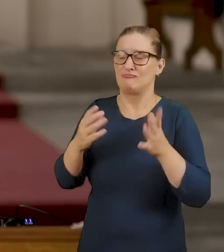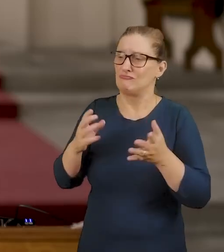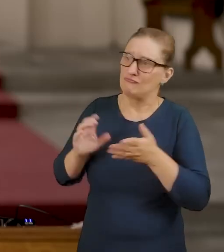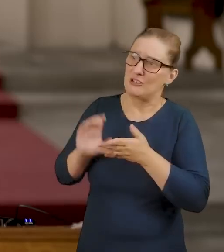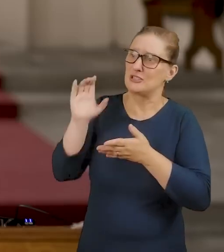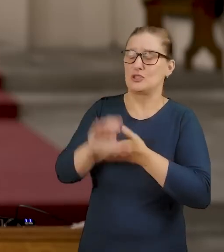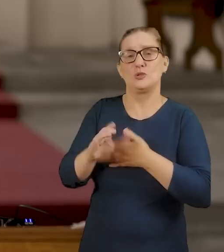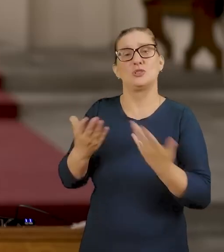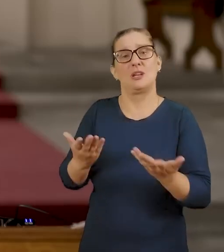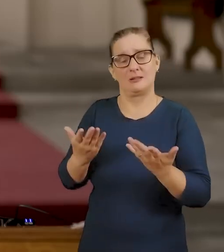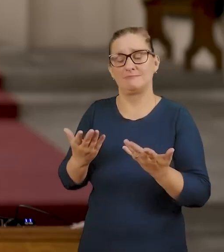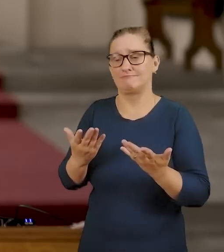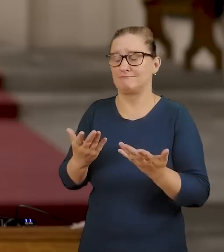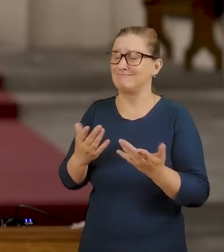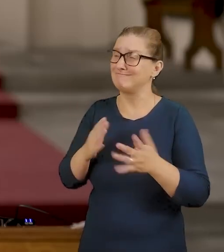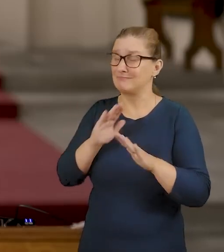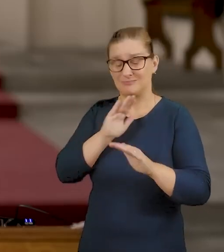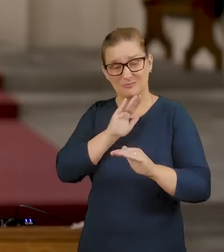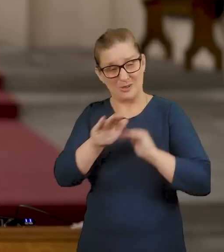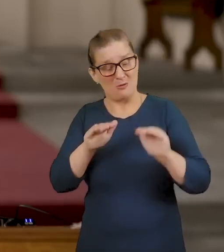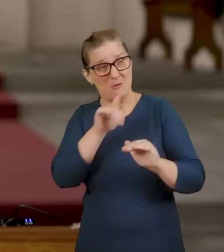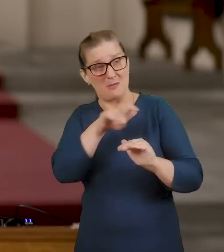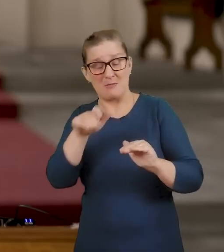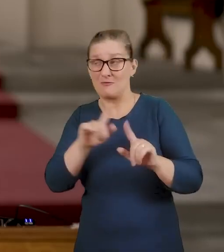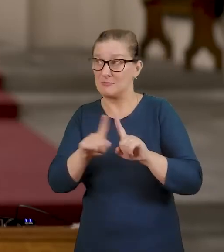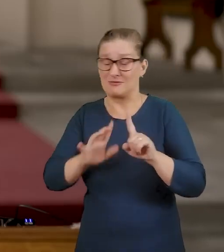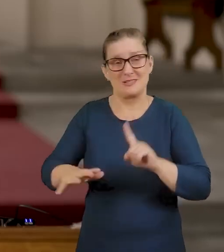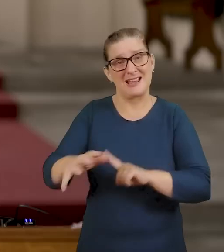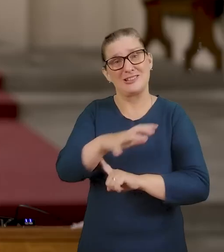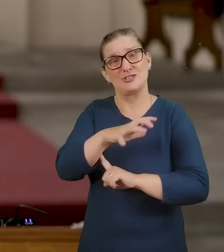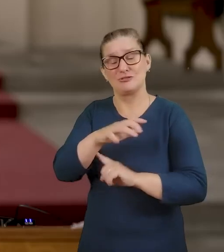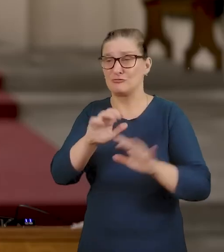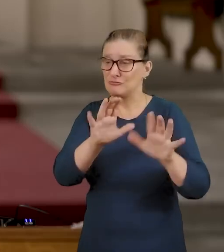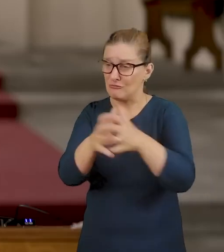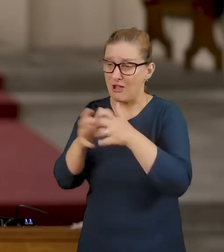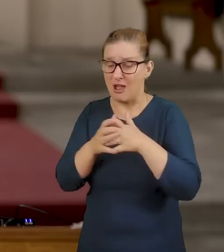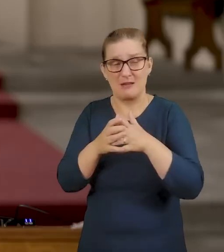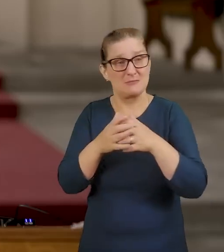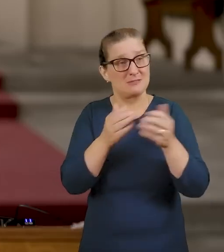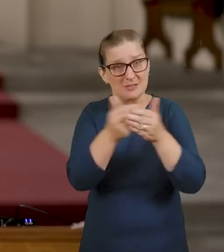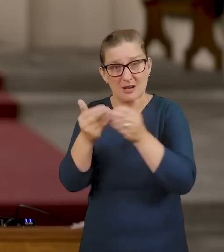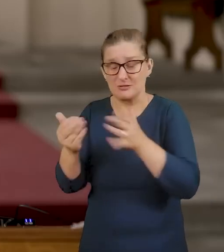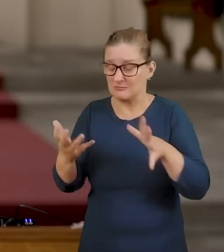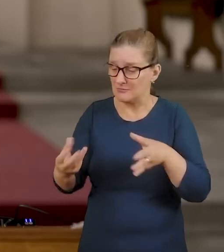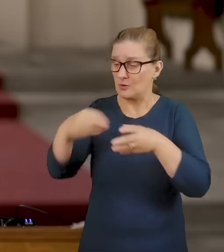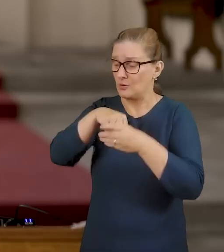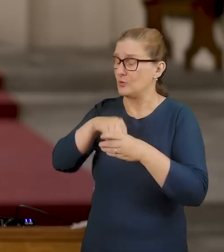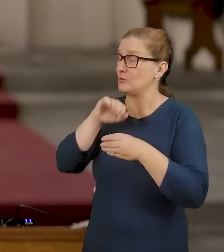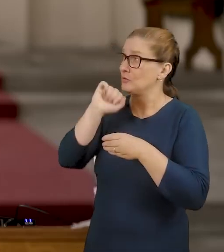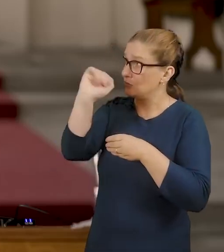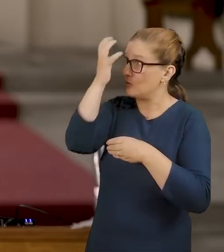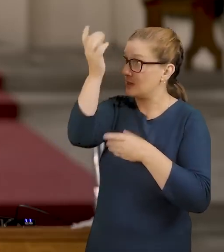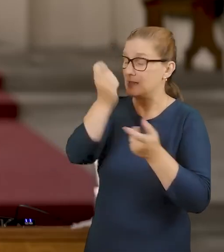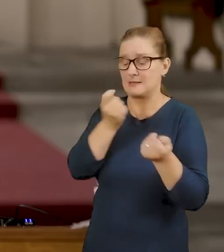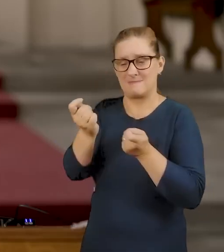God, you are an inclusive God, and you have called people from all nations, tribes and tongues into your family and your kingdom. Your